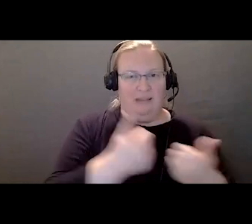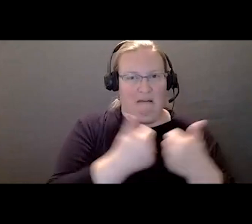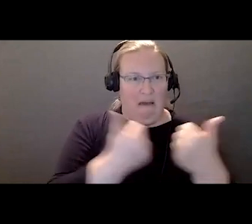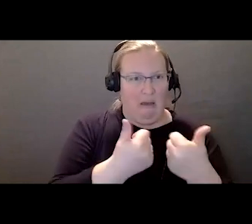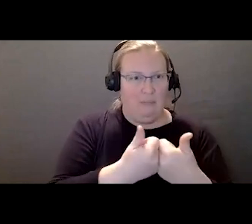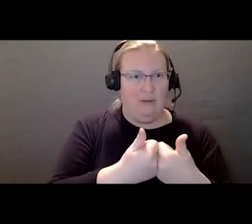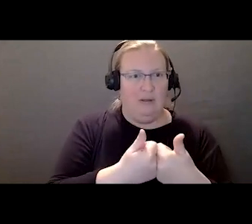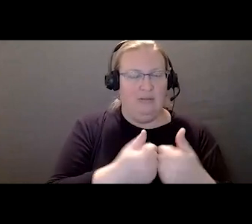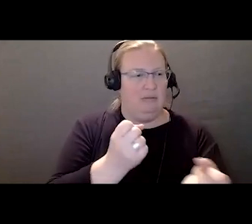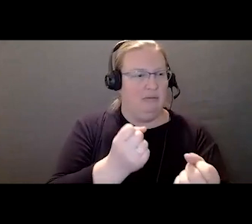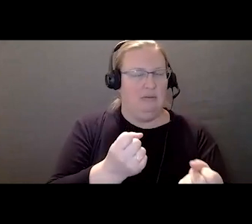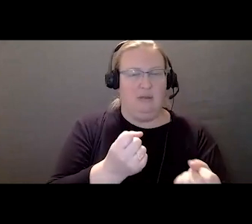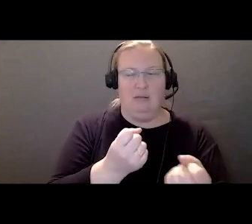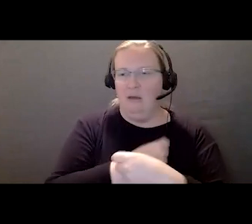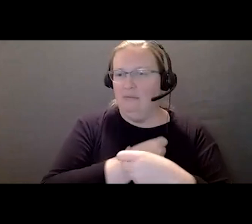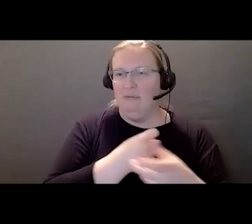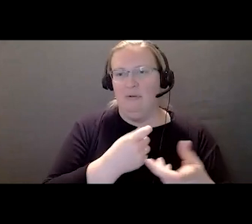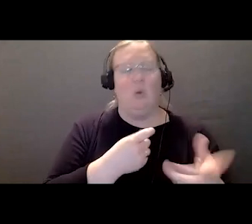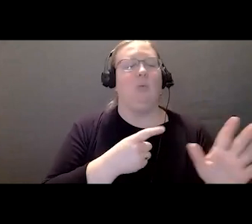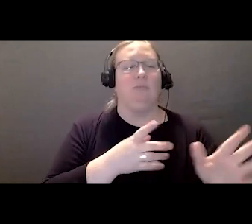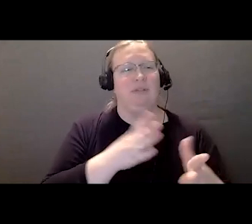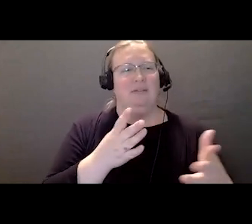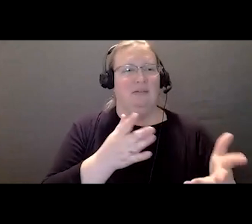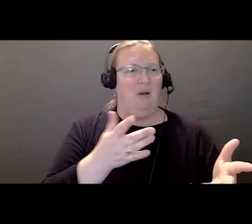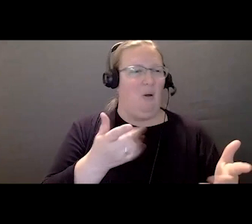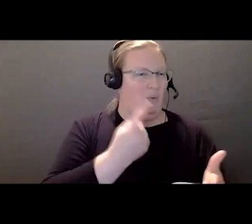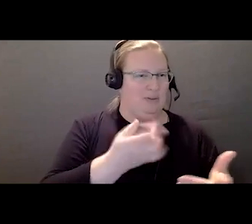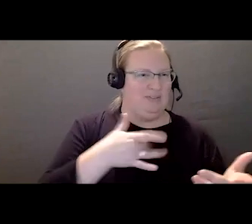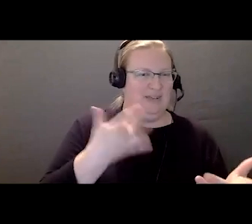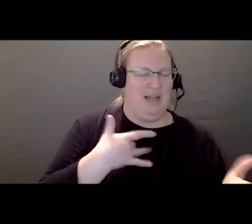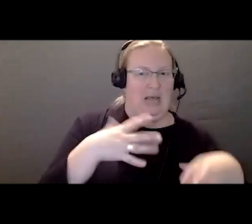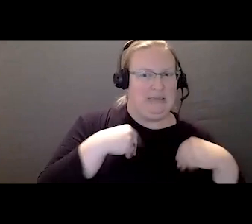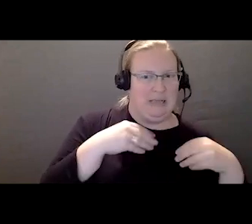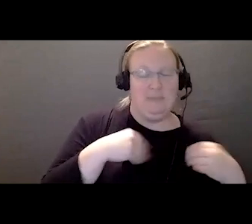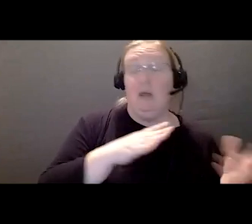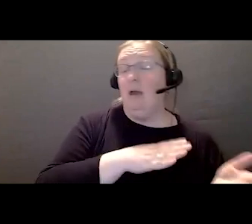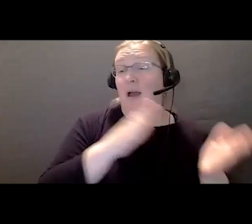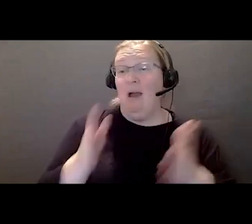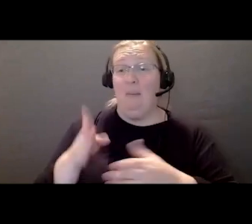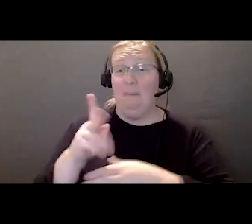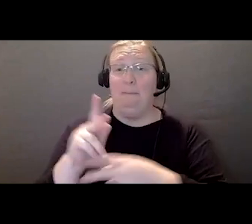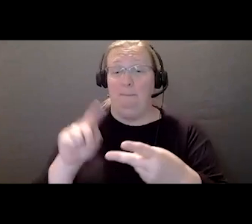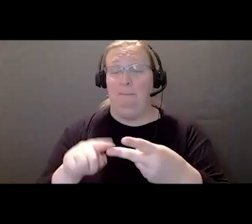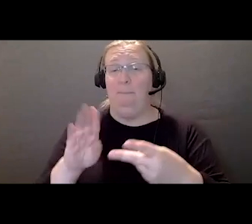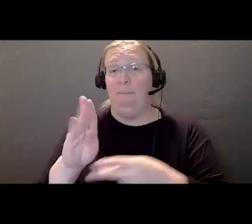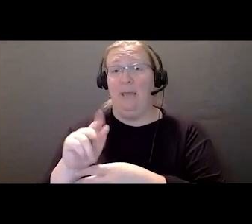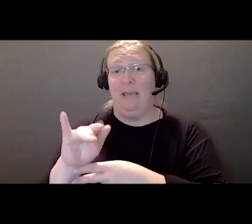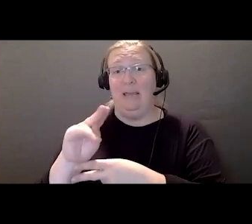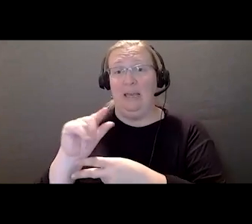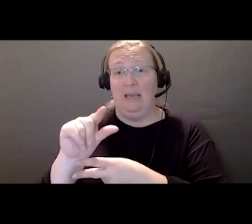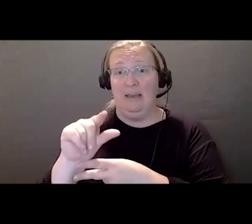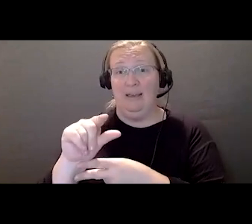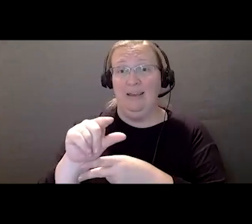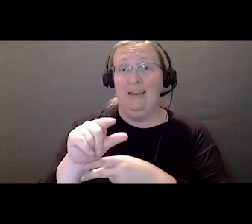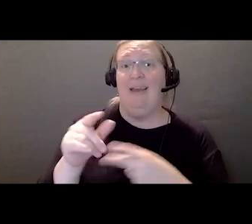my sweets. They love my treats, and I love making people happy. And also, I may have a bit of a